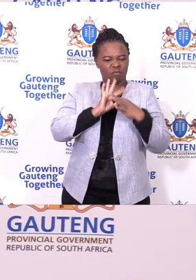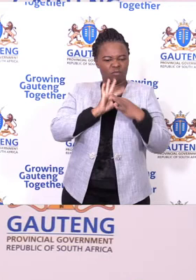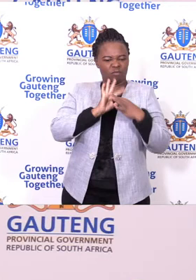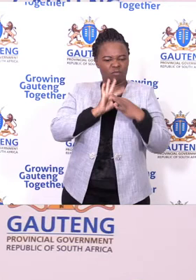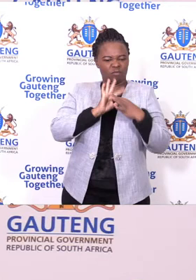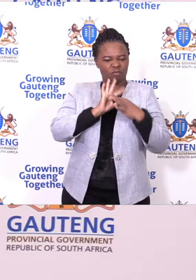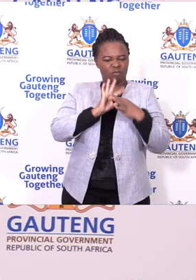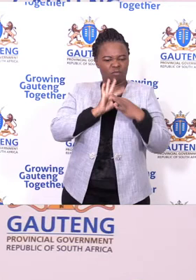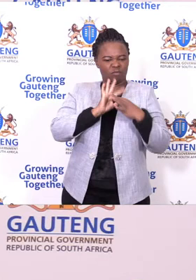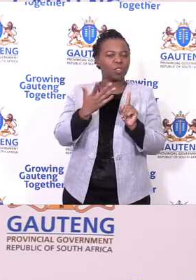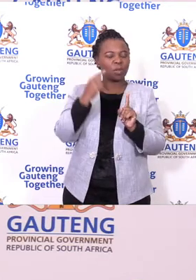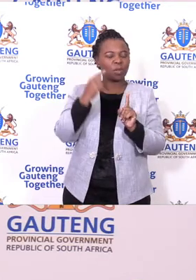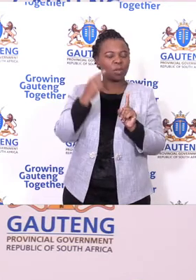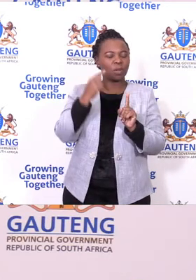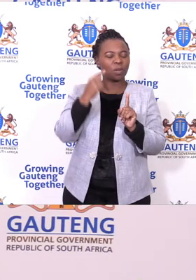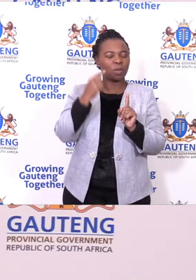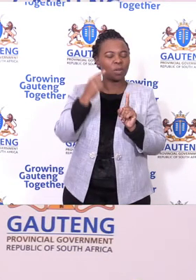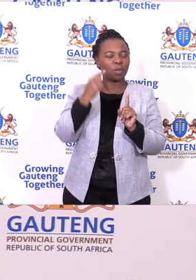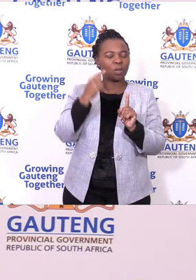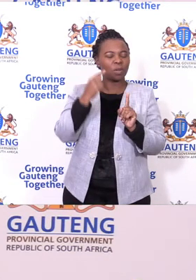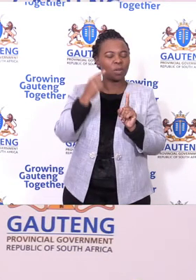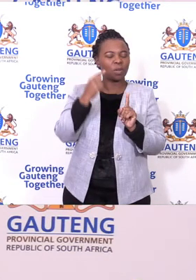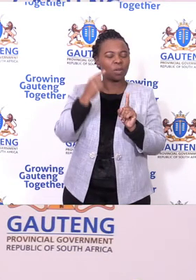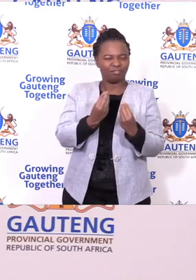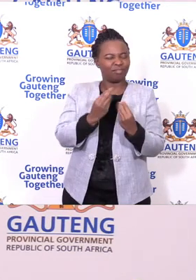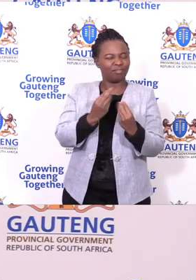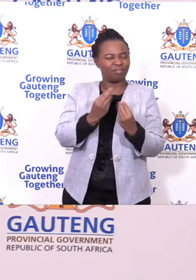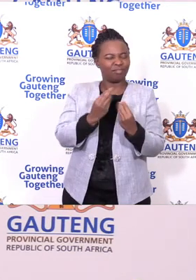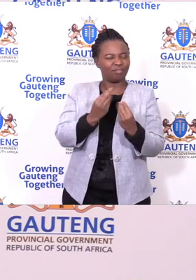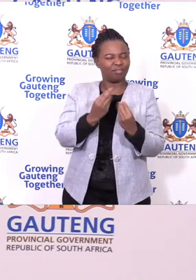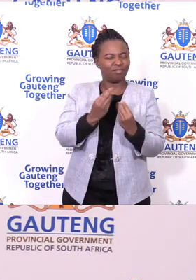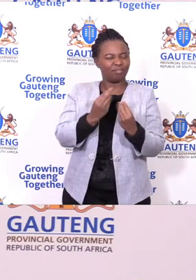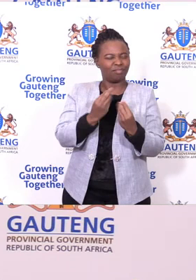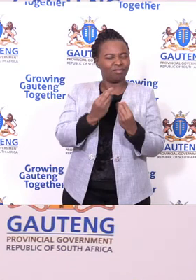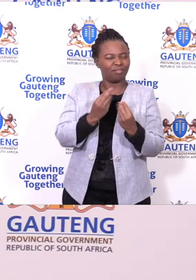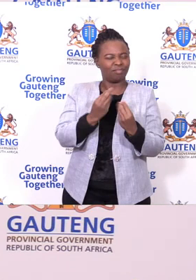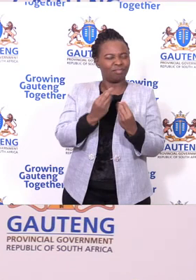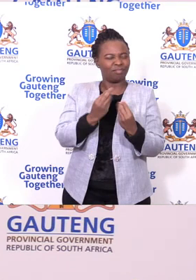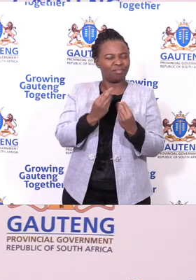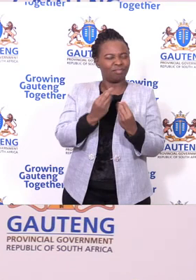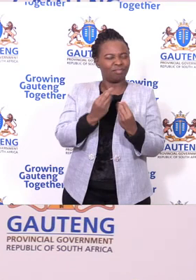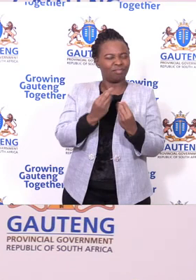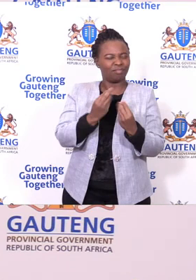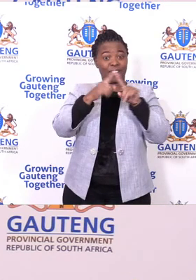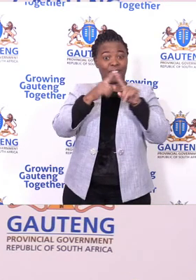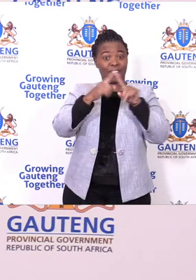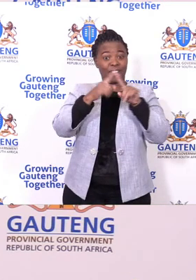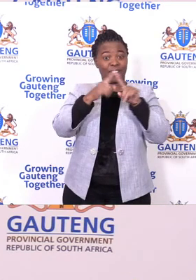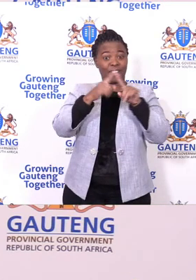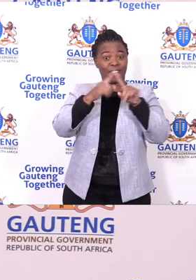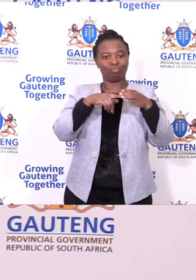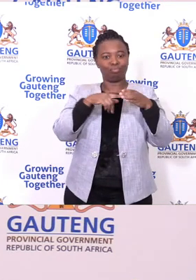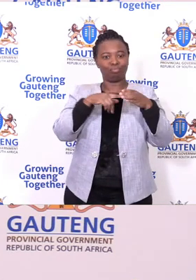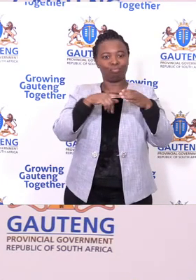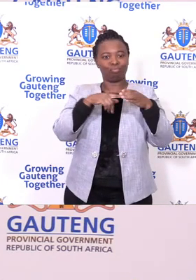We don't think that there are some difficulties. He's relaxing and is keeping the entire executive updated on his